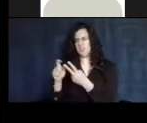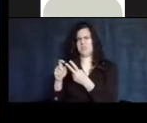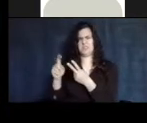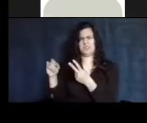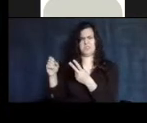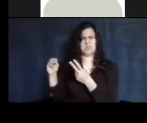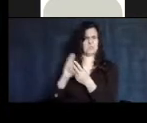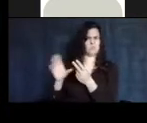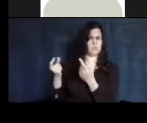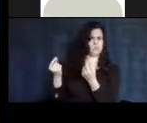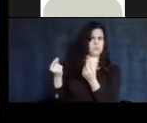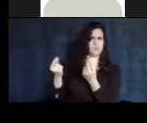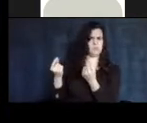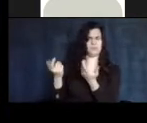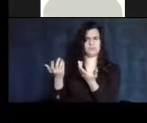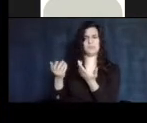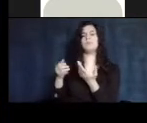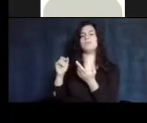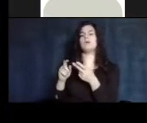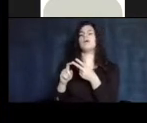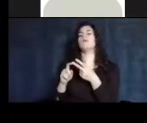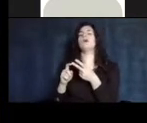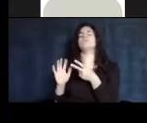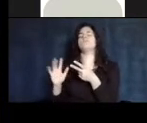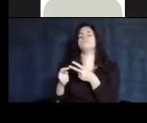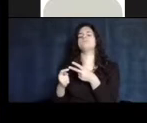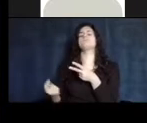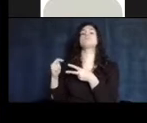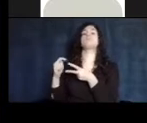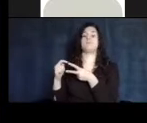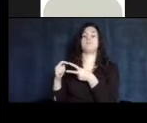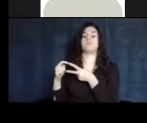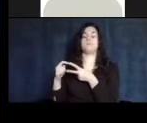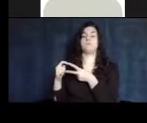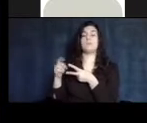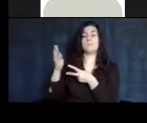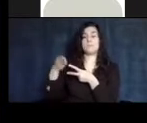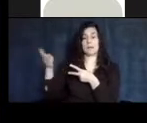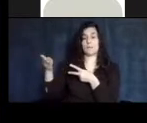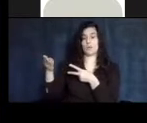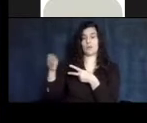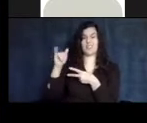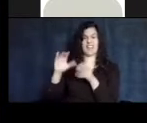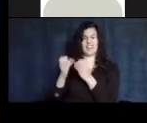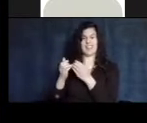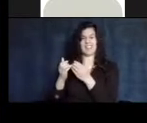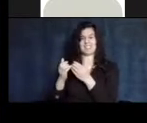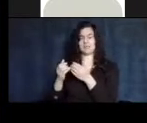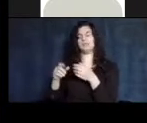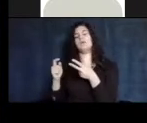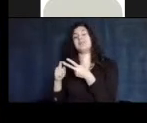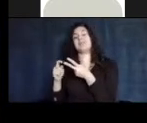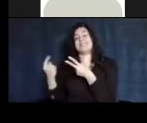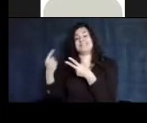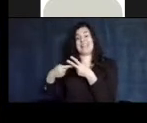So the online orientation, which is in Blackboard, you'll get access to that course a week before your scheduled date.